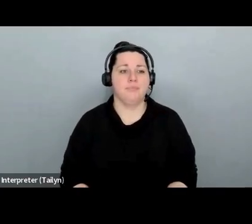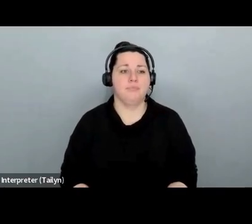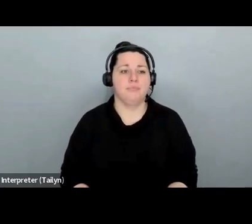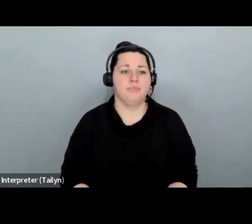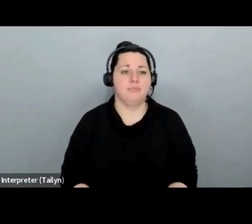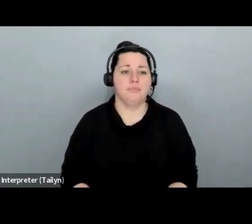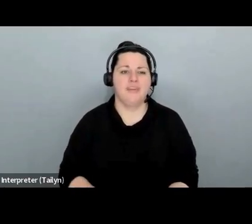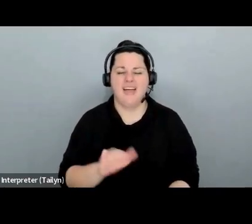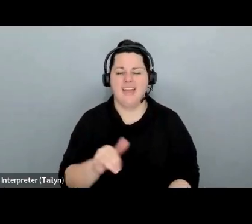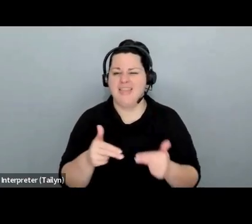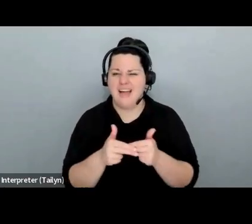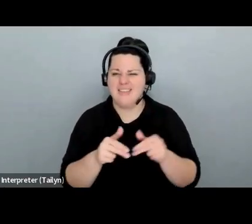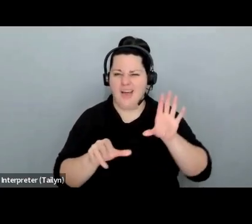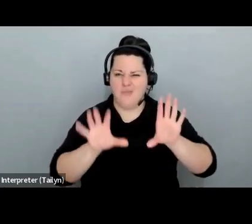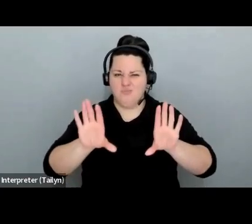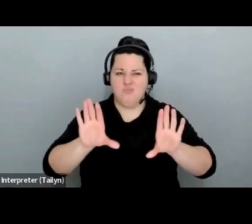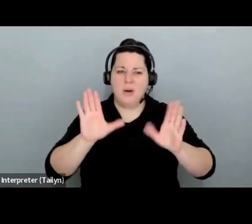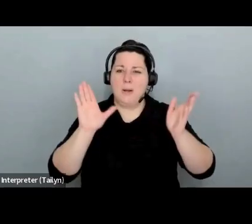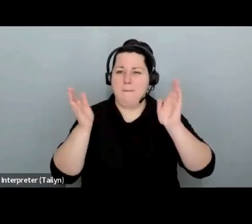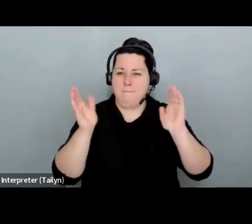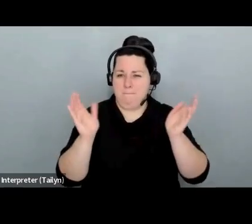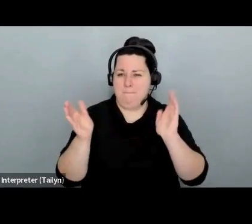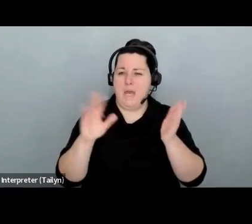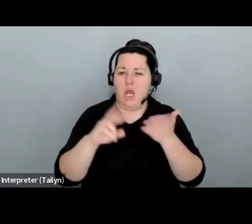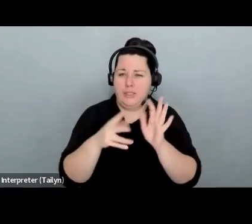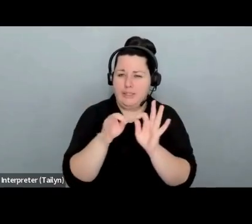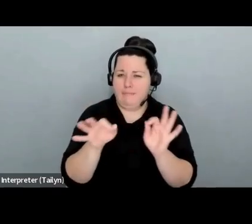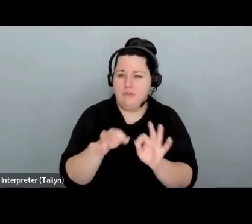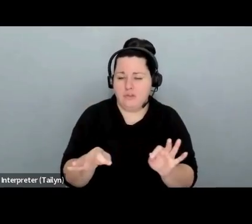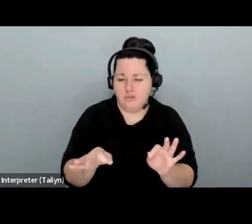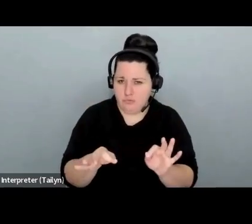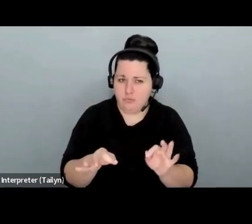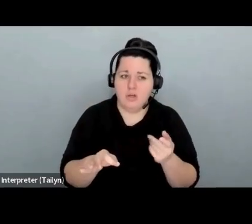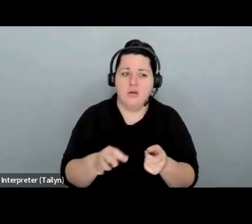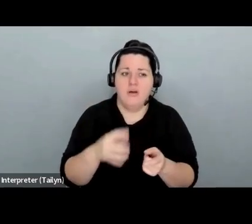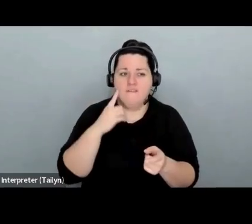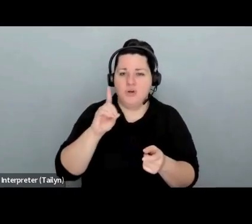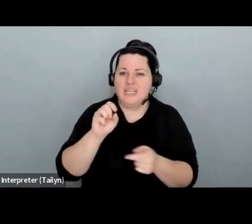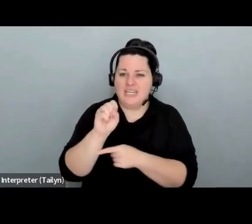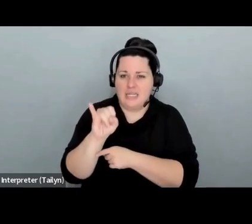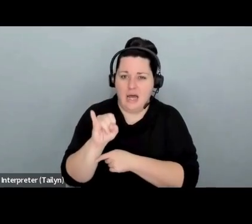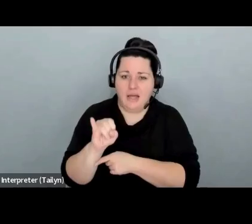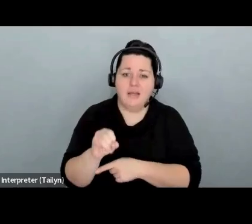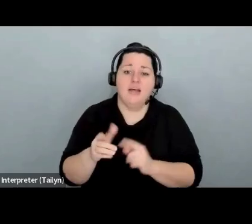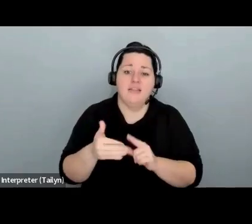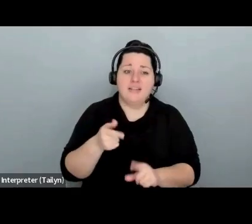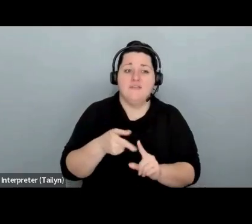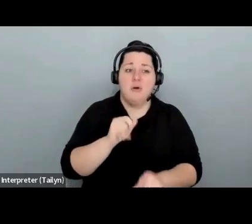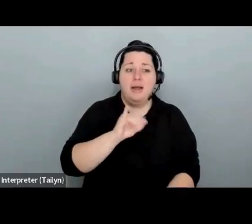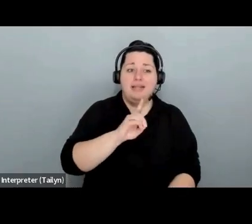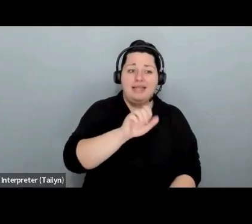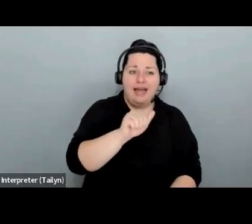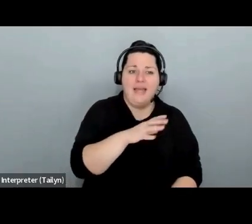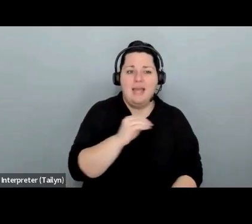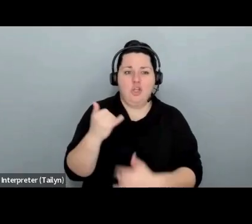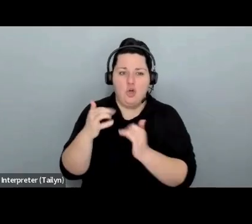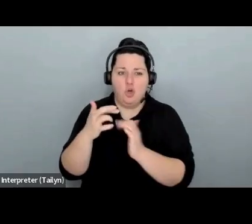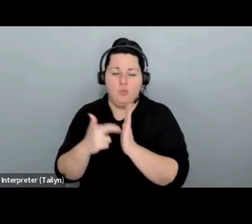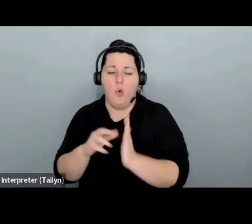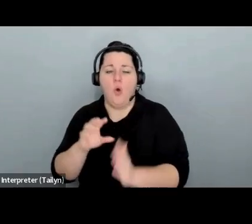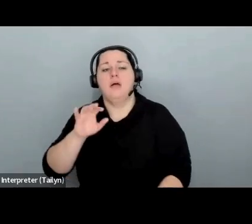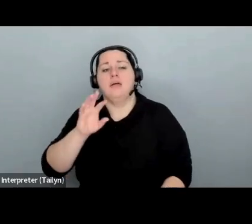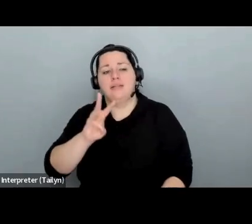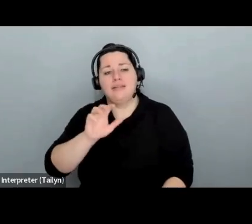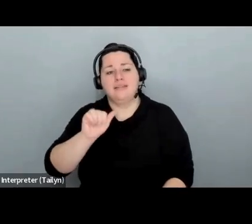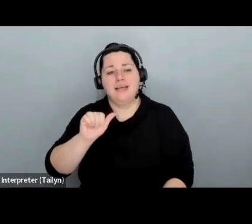On this slide is a comparison of the definitions for DSI from IDEA and the current rule